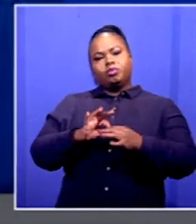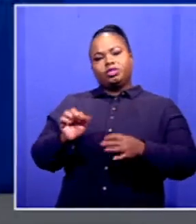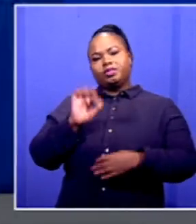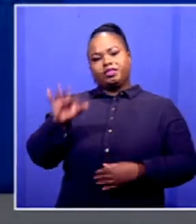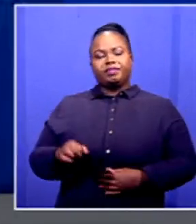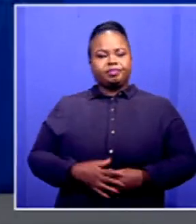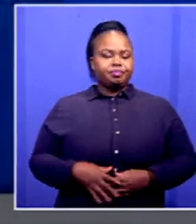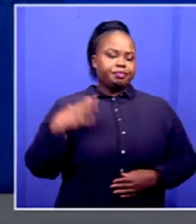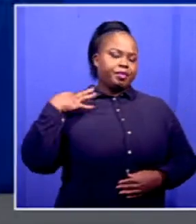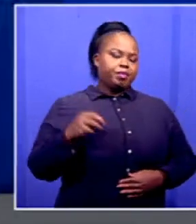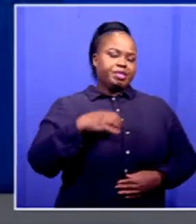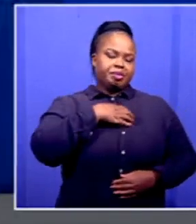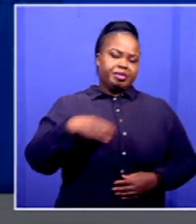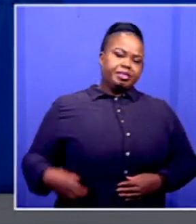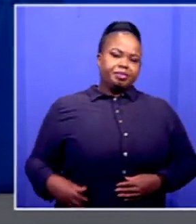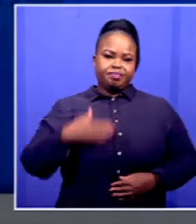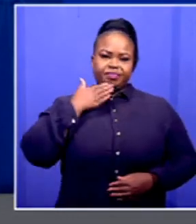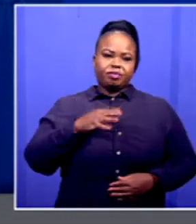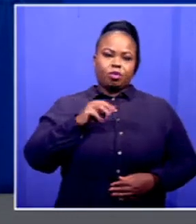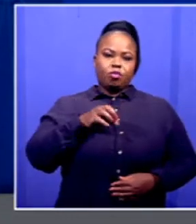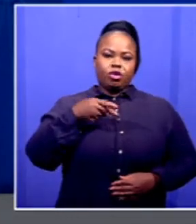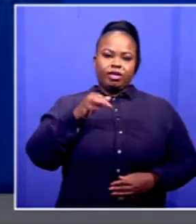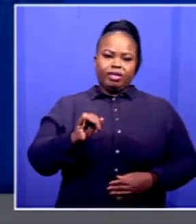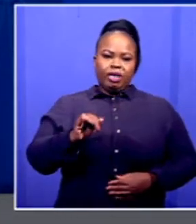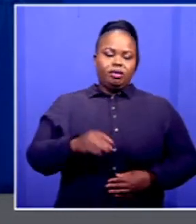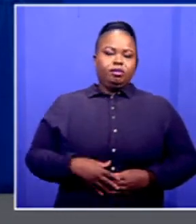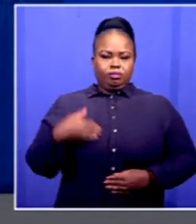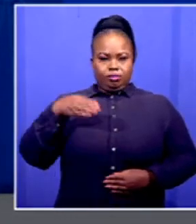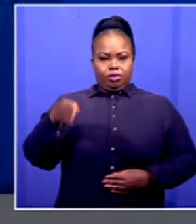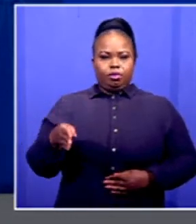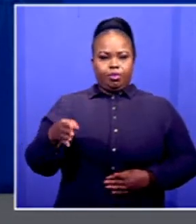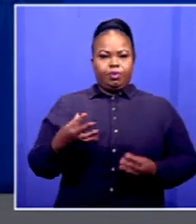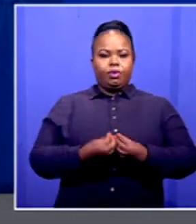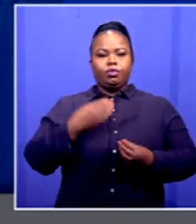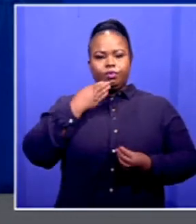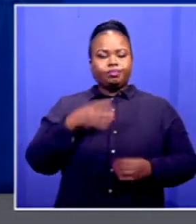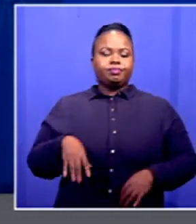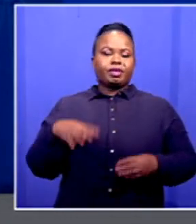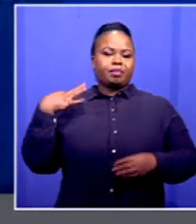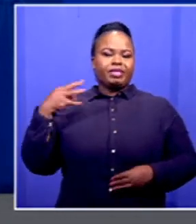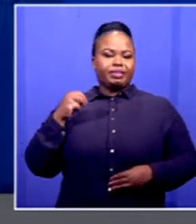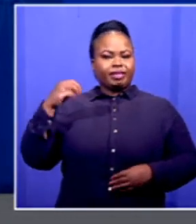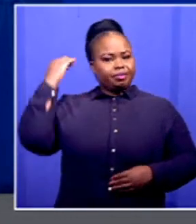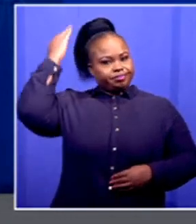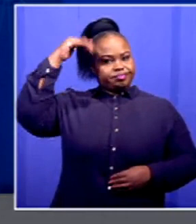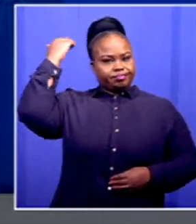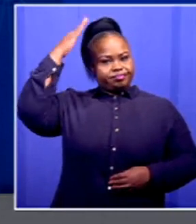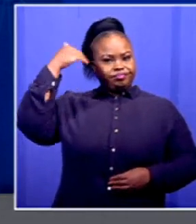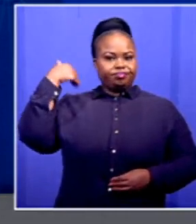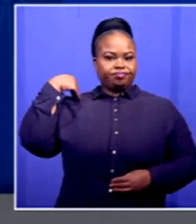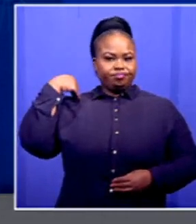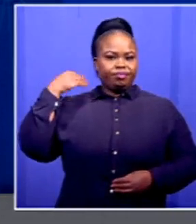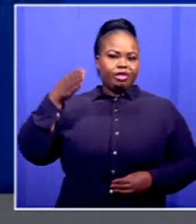the Presidency, thank you very much indeed. Mondli Gungubele out there with the Minister of Cooperative Governance and Traditional Affairs, Dr.